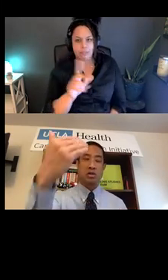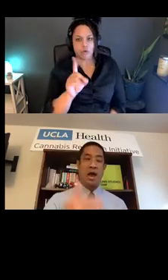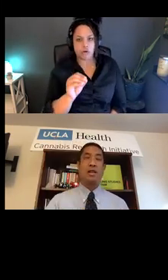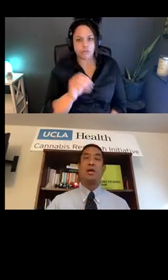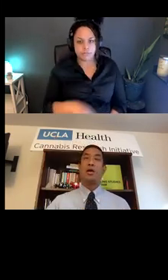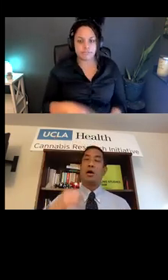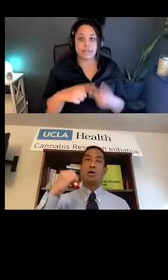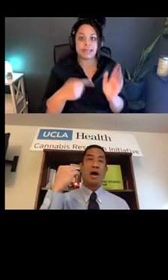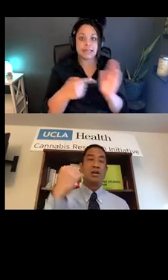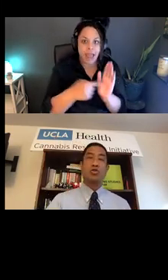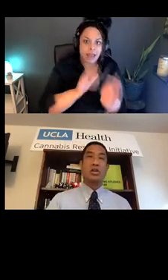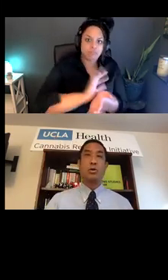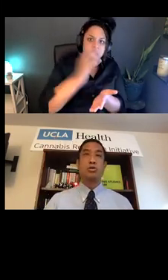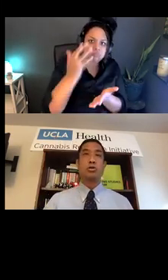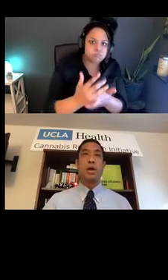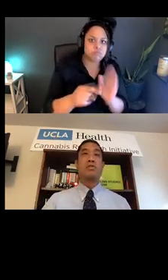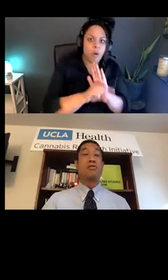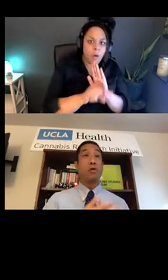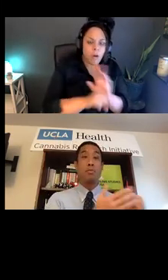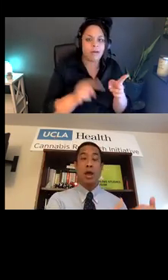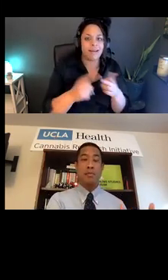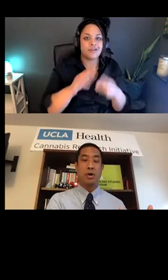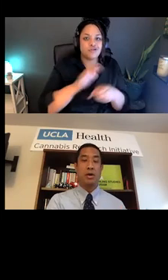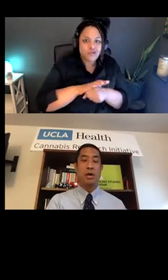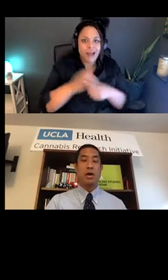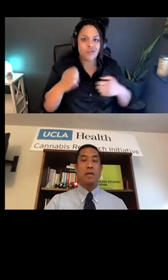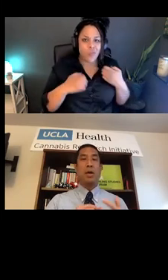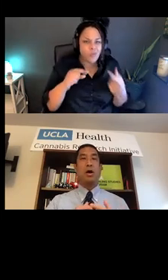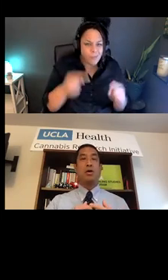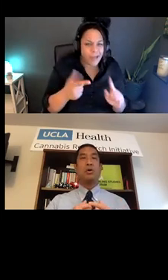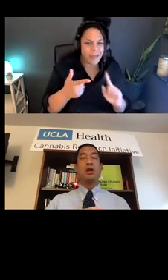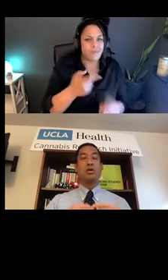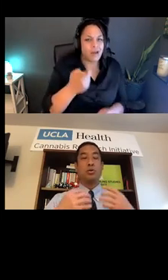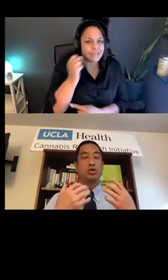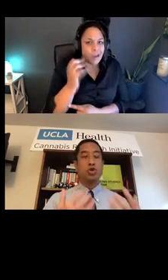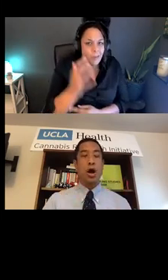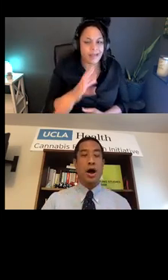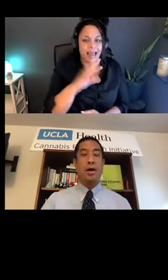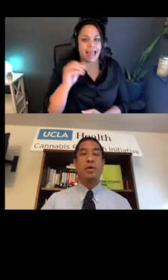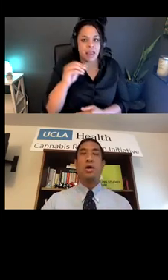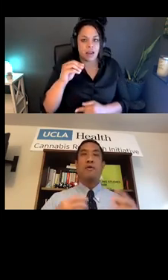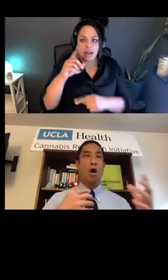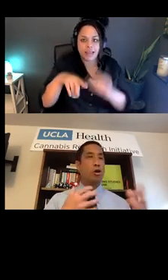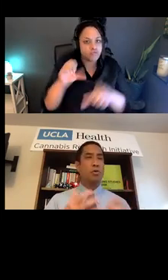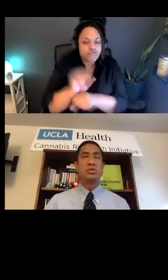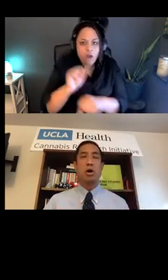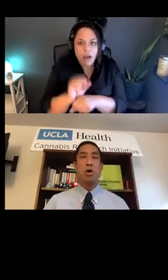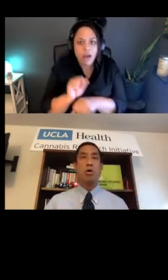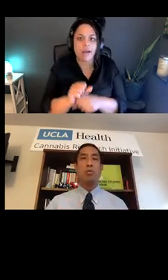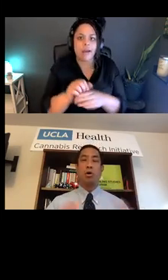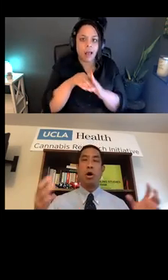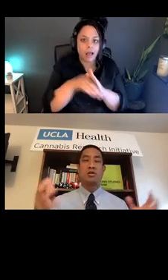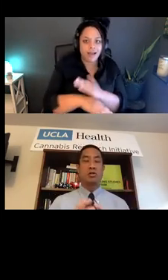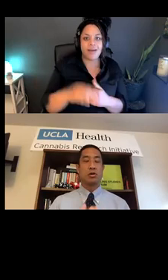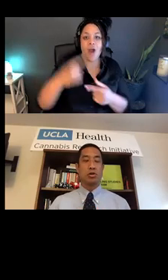amounts of debt, a lot of stress and emotional pain from gambling, impaired ability to do his job, arguments at